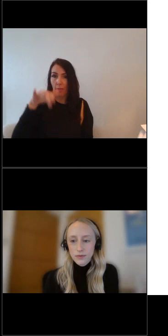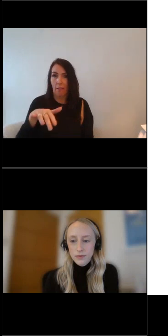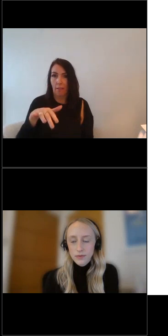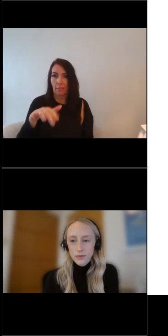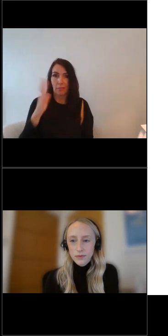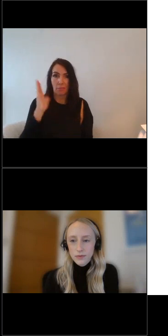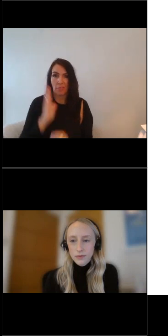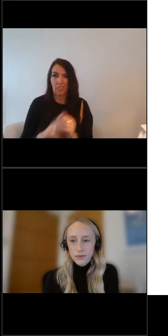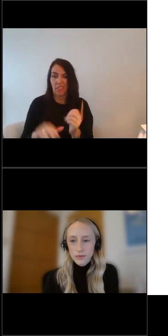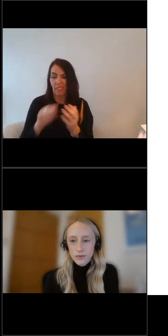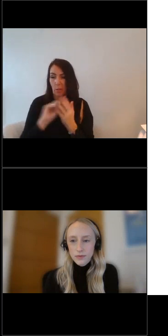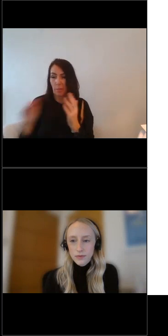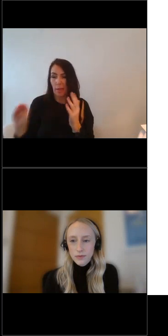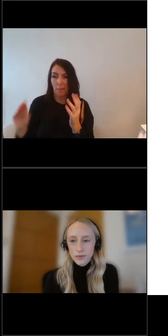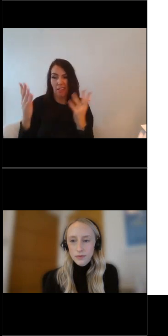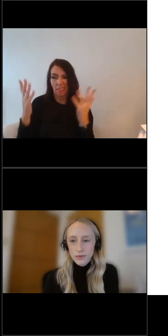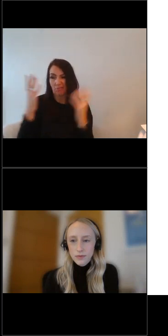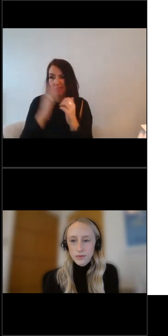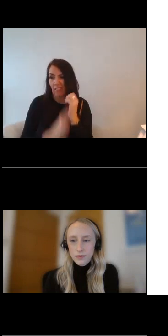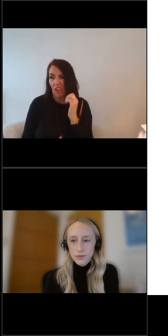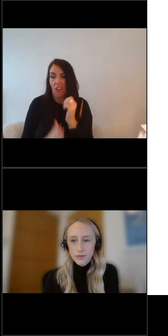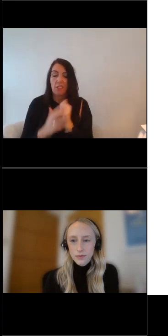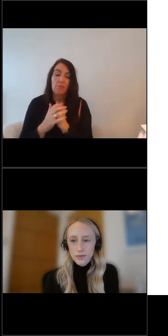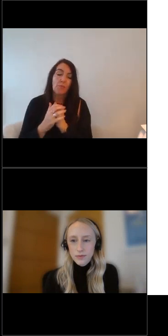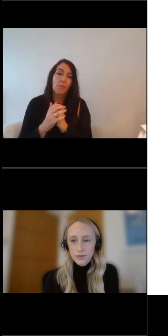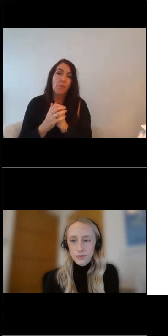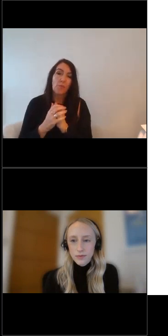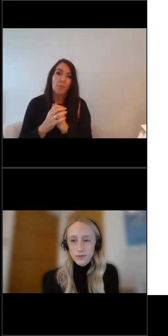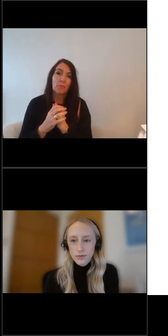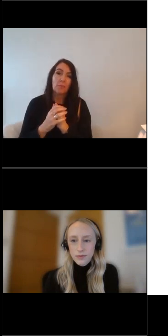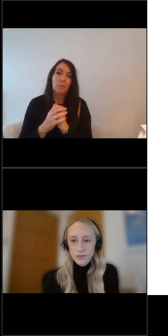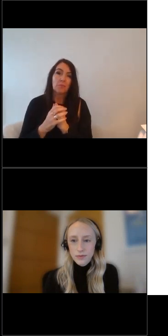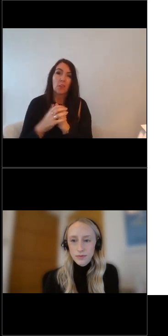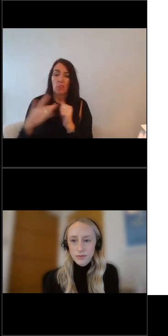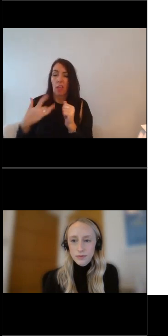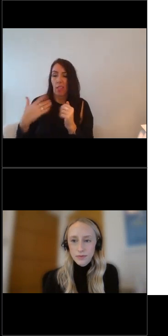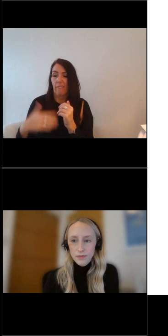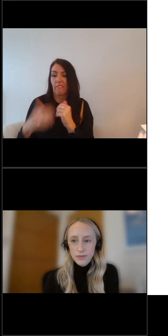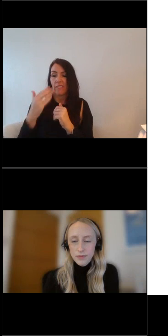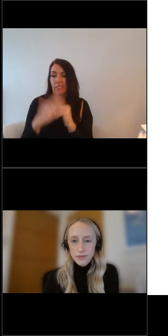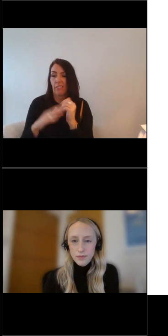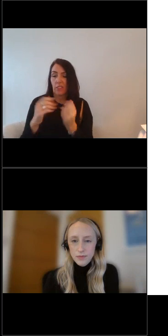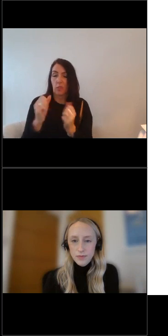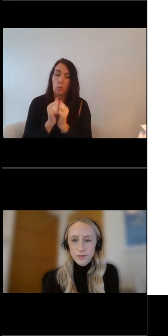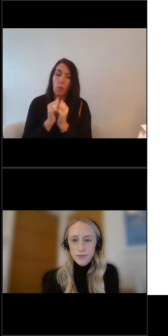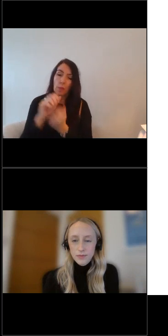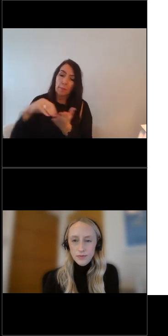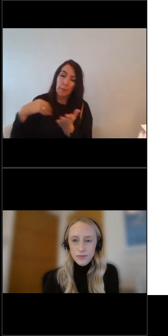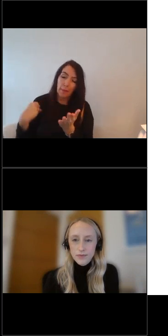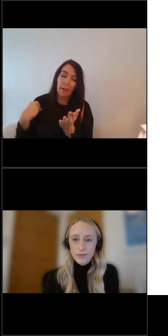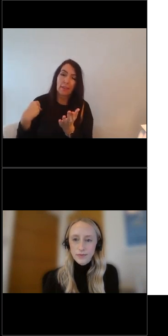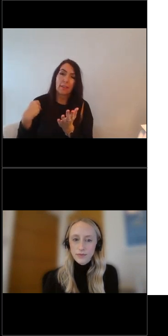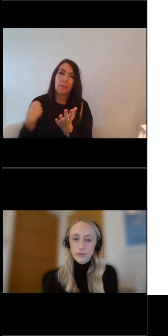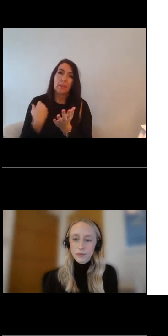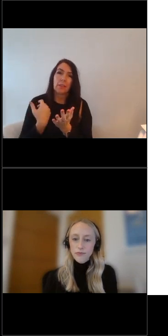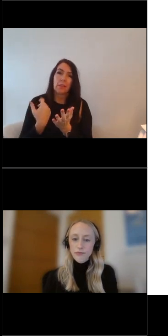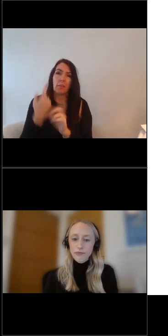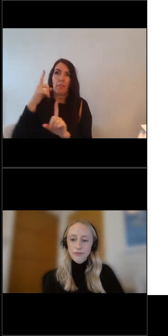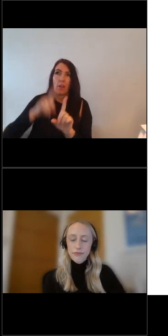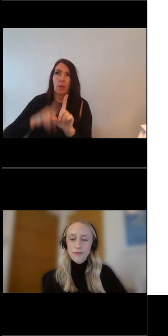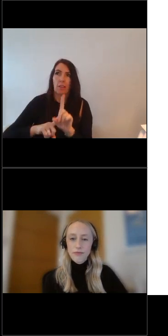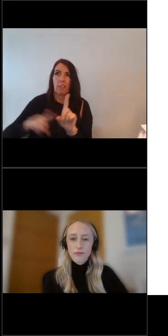pay it back in that organisation's lifetime ownership of that vehicle. If you're only doing 2,000 miles a year, I think it'd be something like